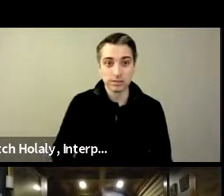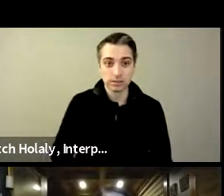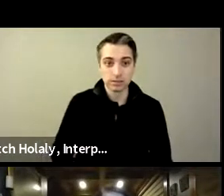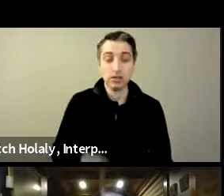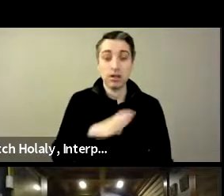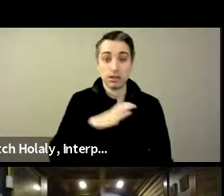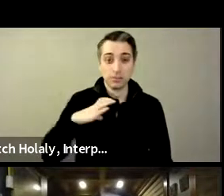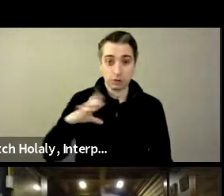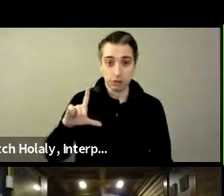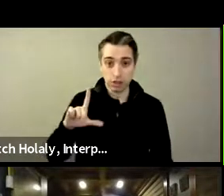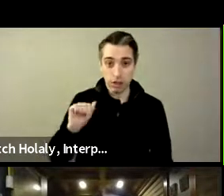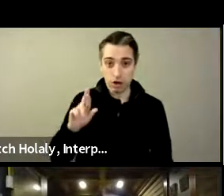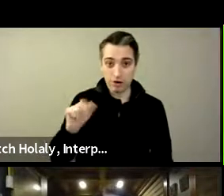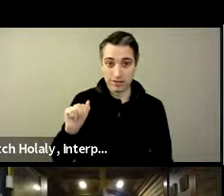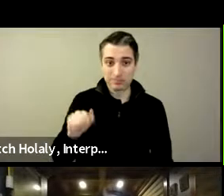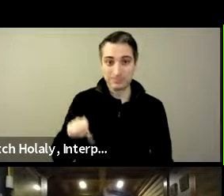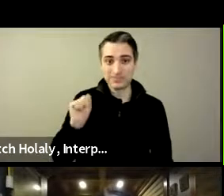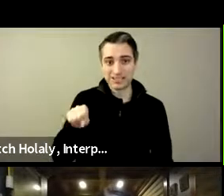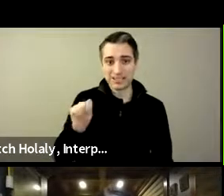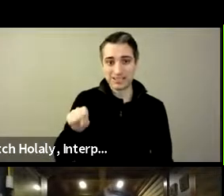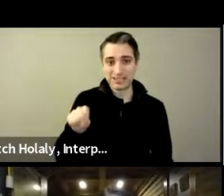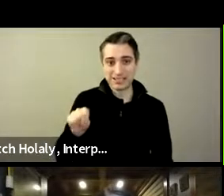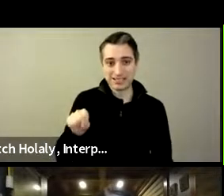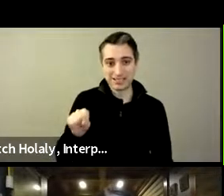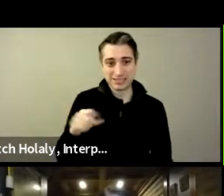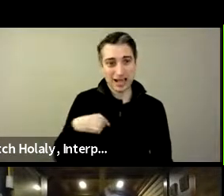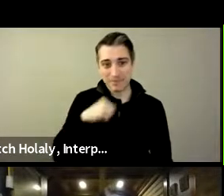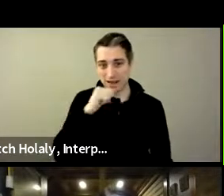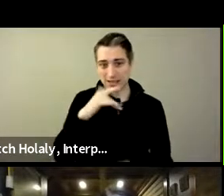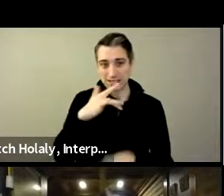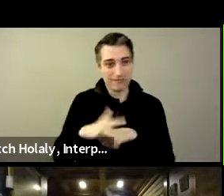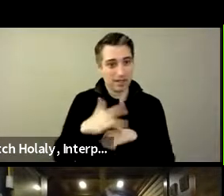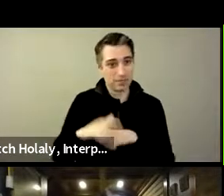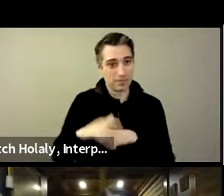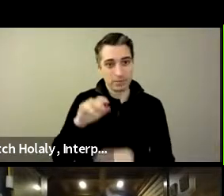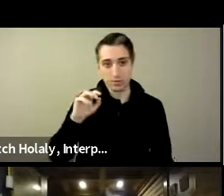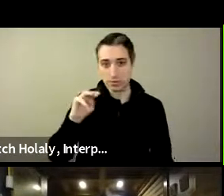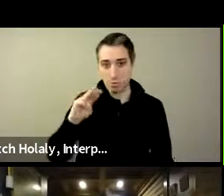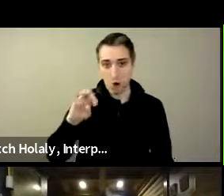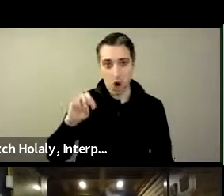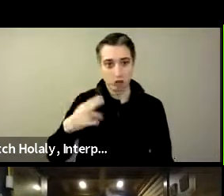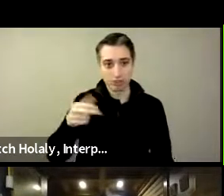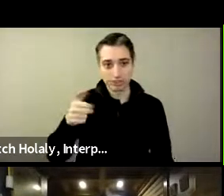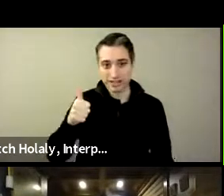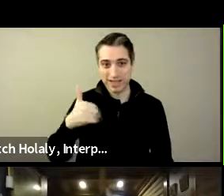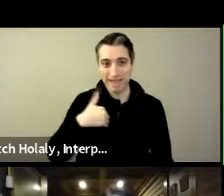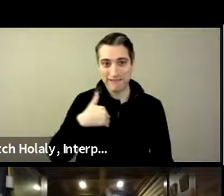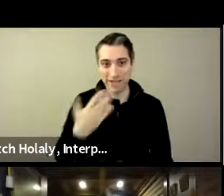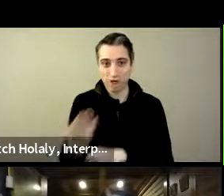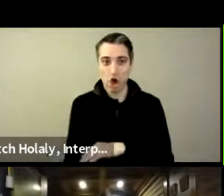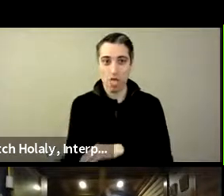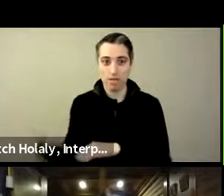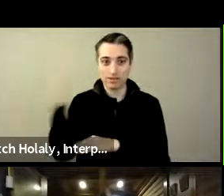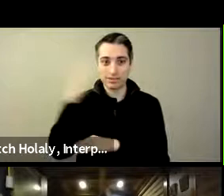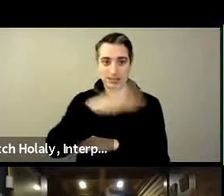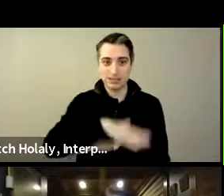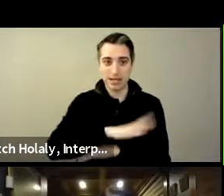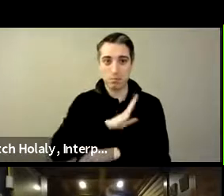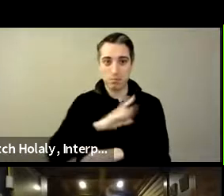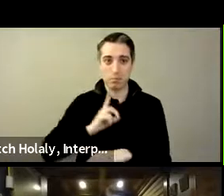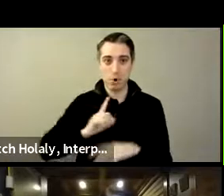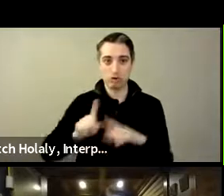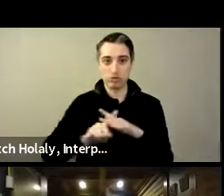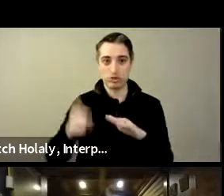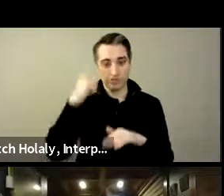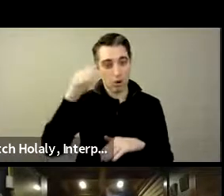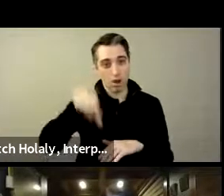Commissioner Lara? Yes, I'm not available on March 10th. I have an all day board retreat for another